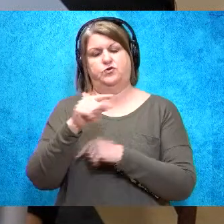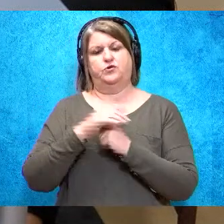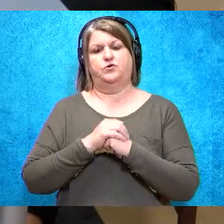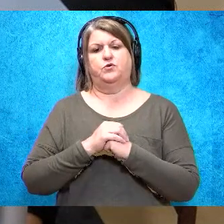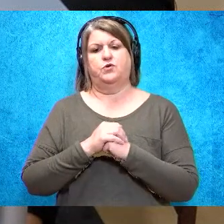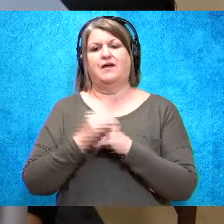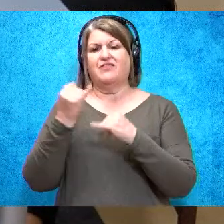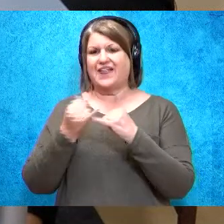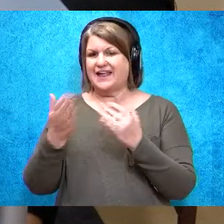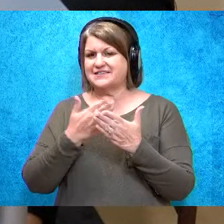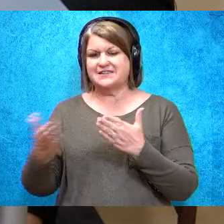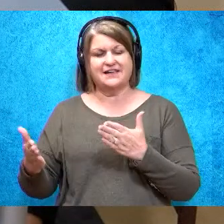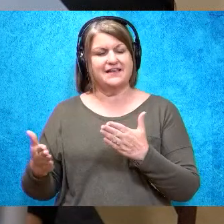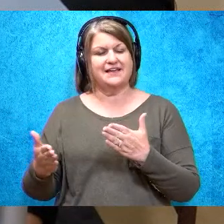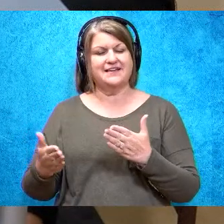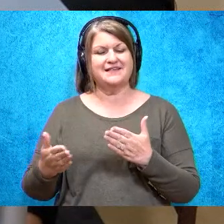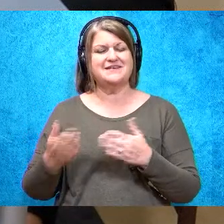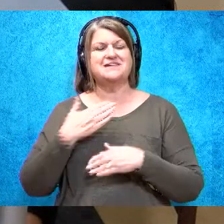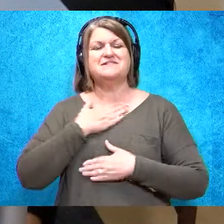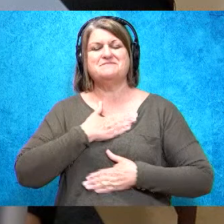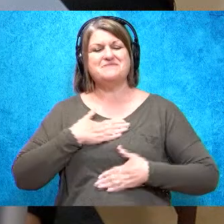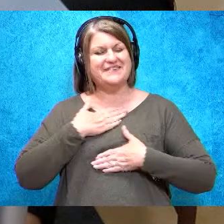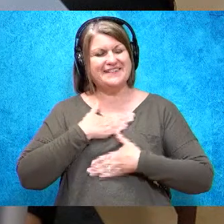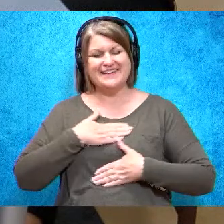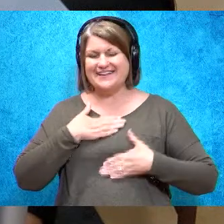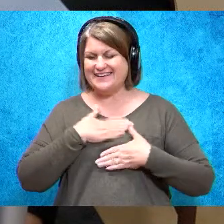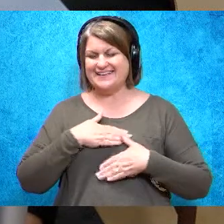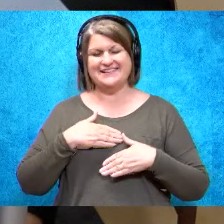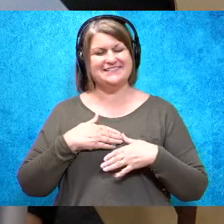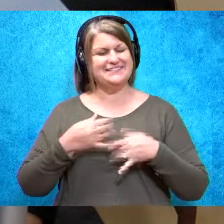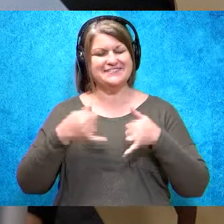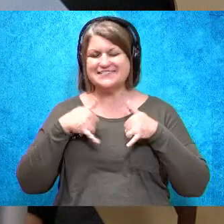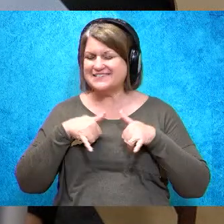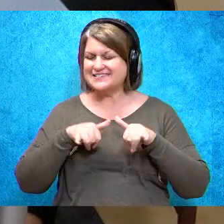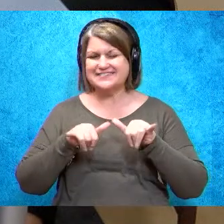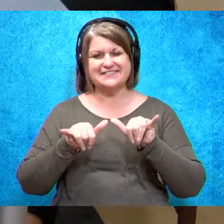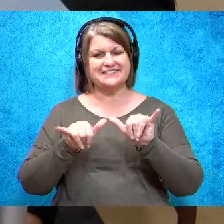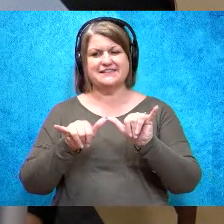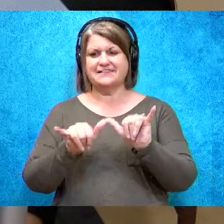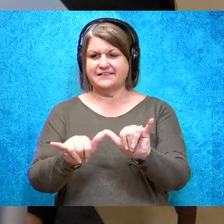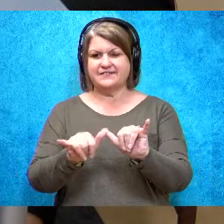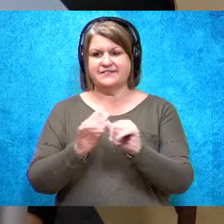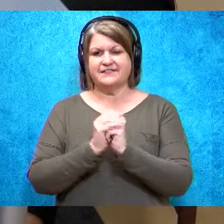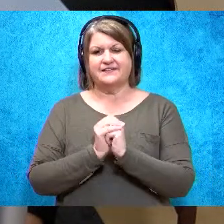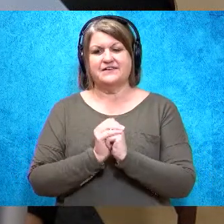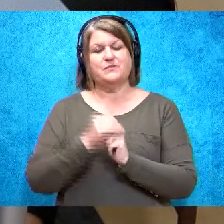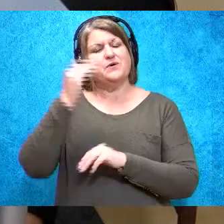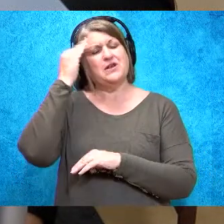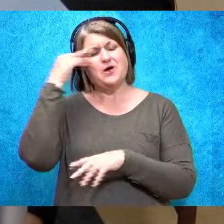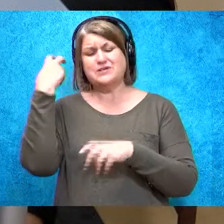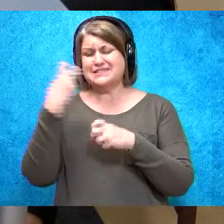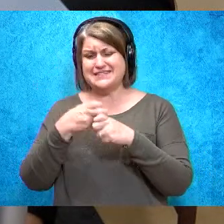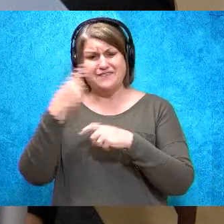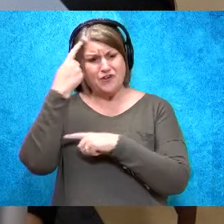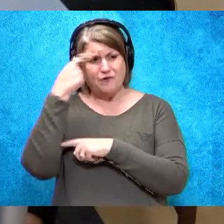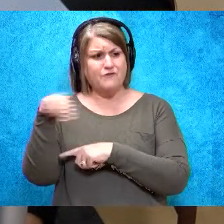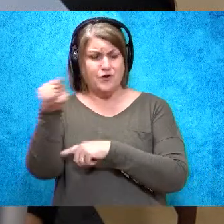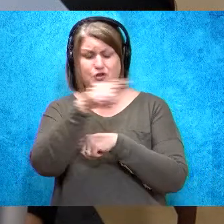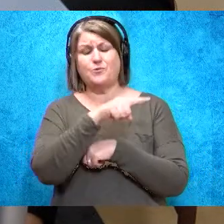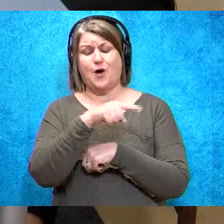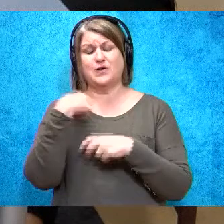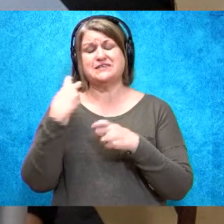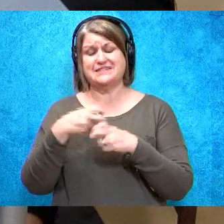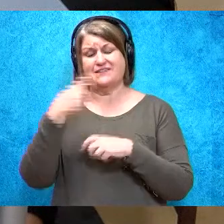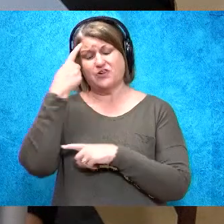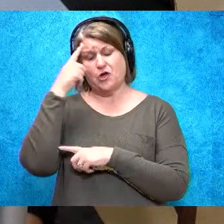please hang in there. We know that this is difficult for you. It's difficult for us too, because we miss